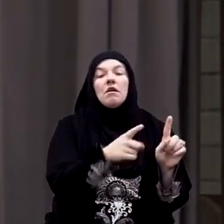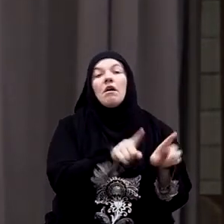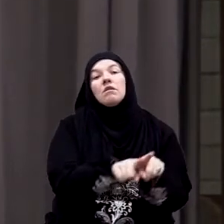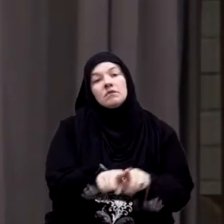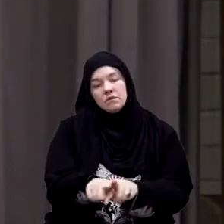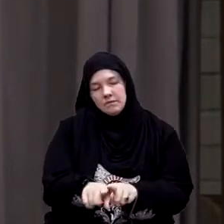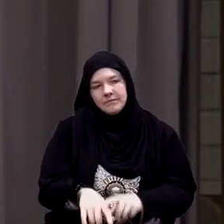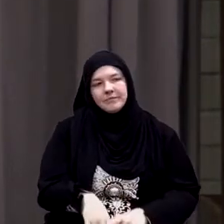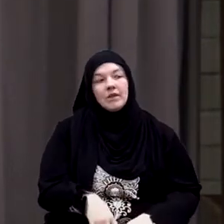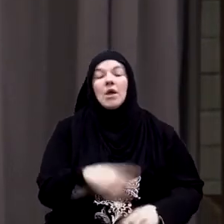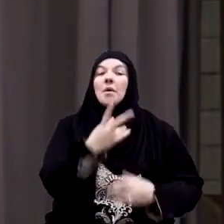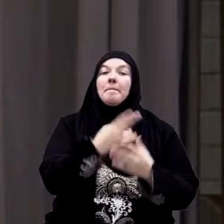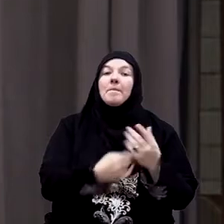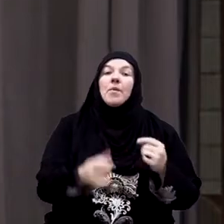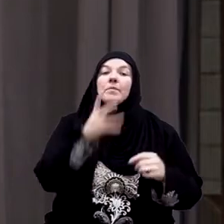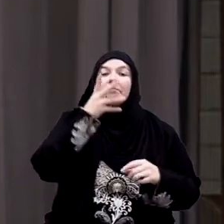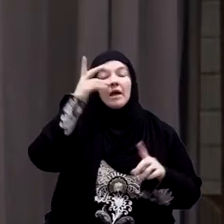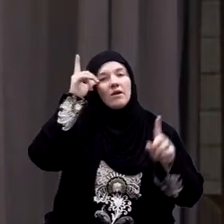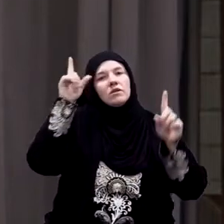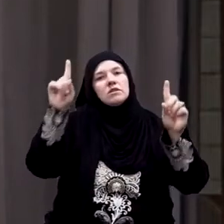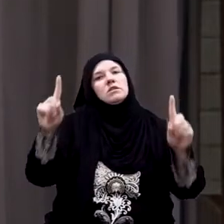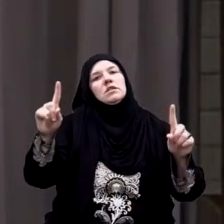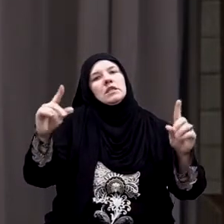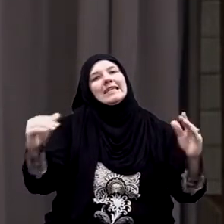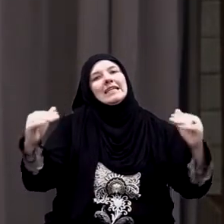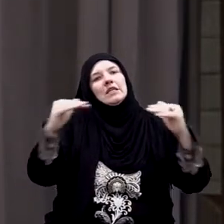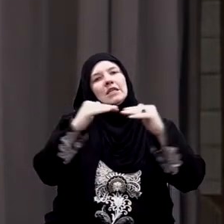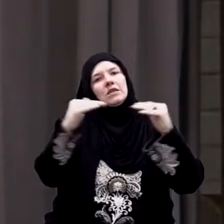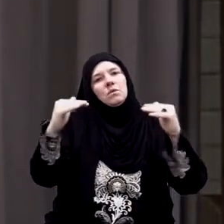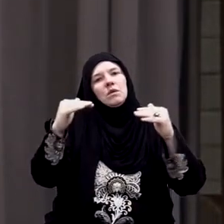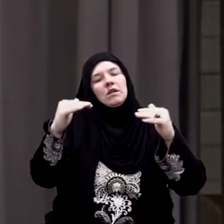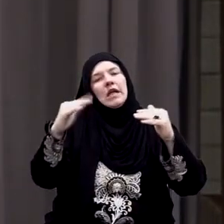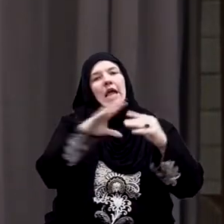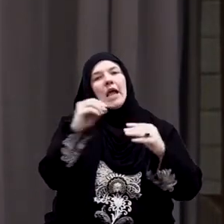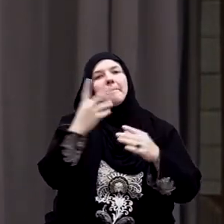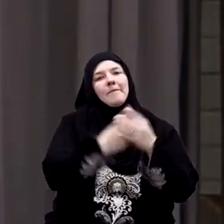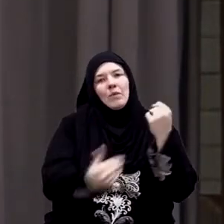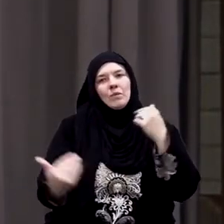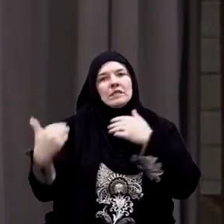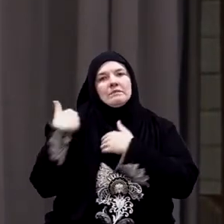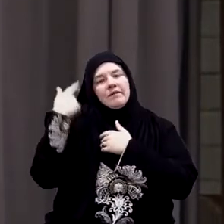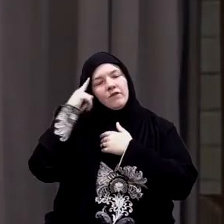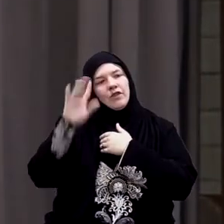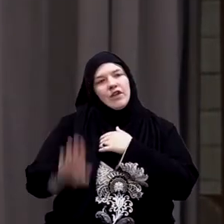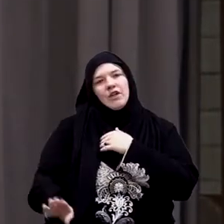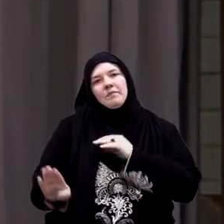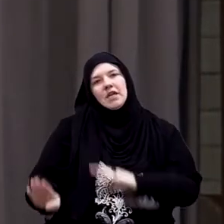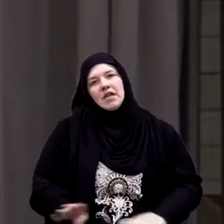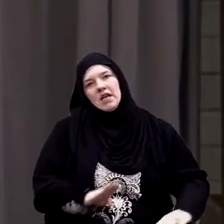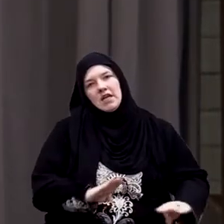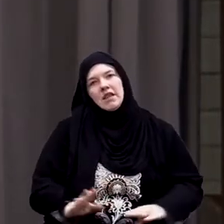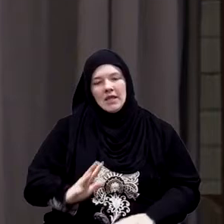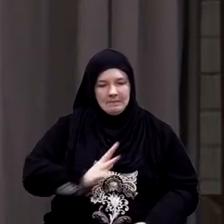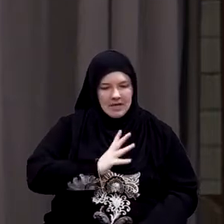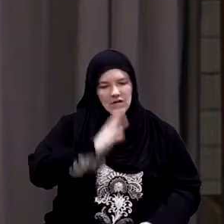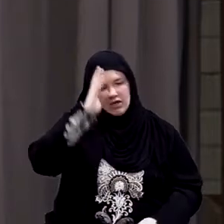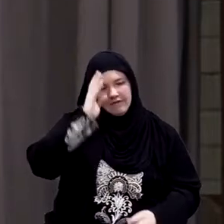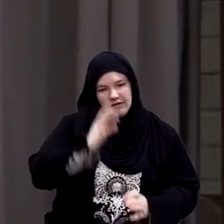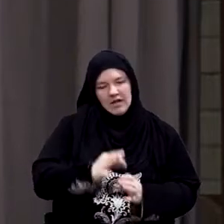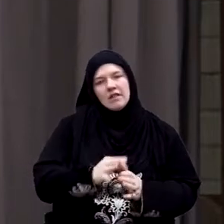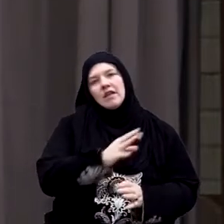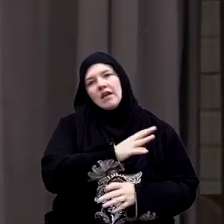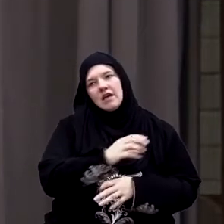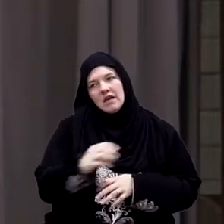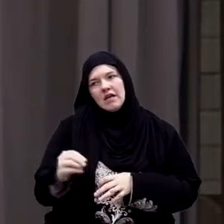Besides, both of you are equally and jointly responsible for the behavior, the manner, the faith, and